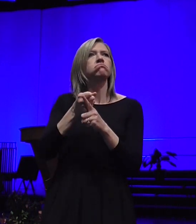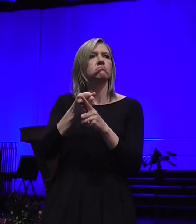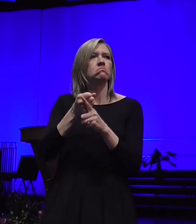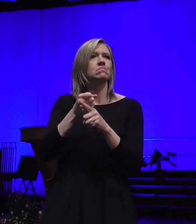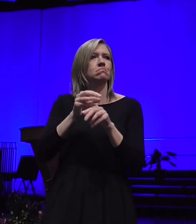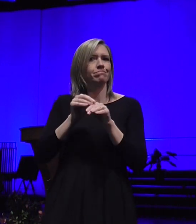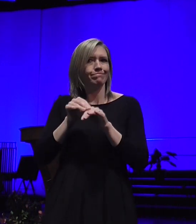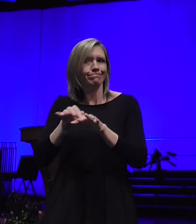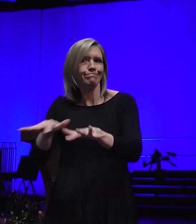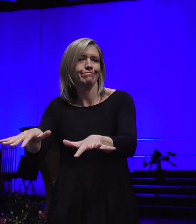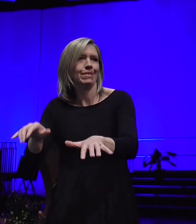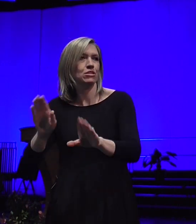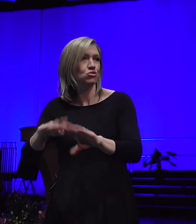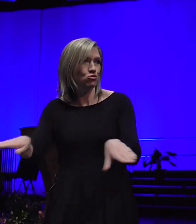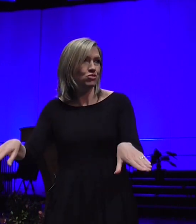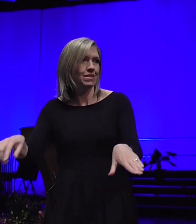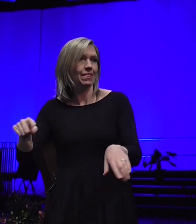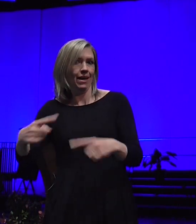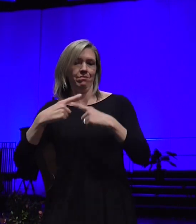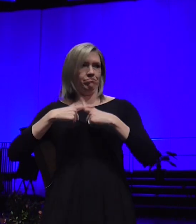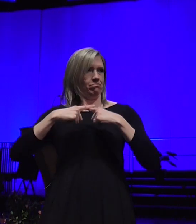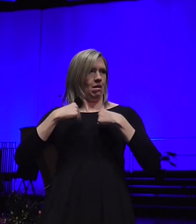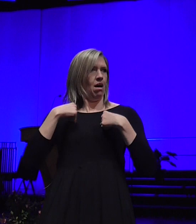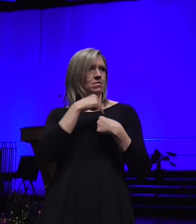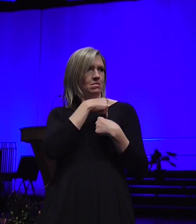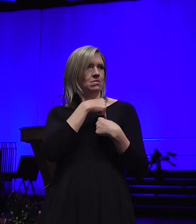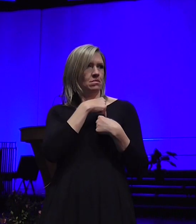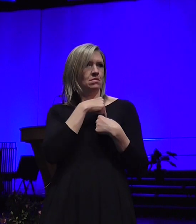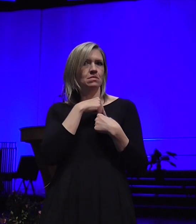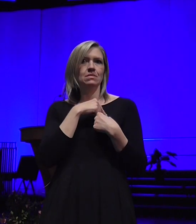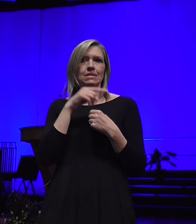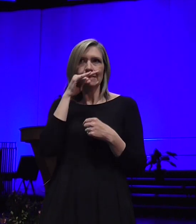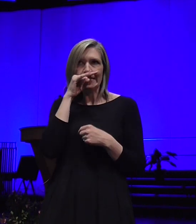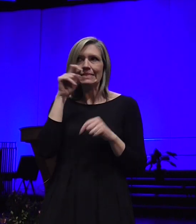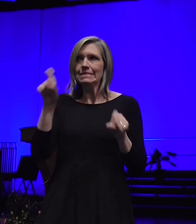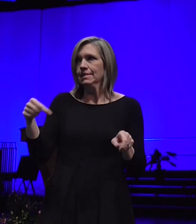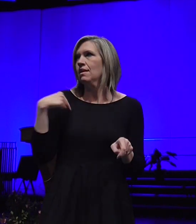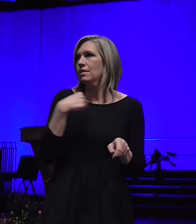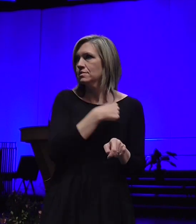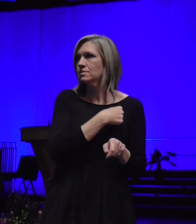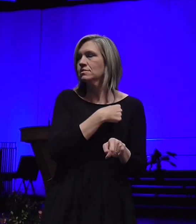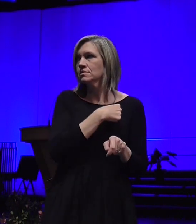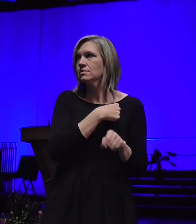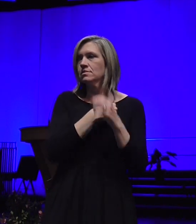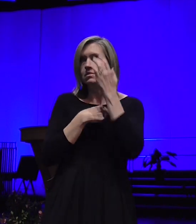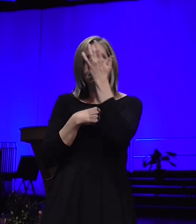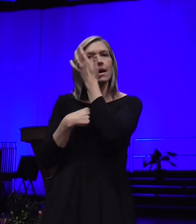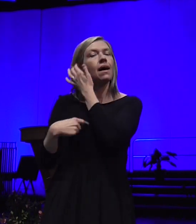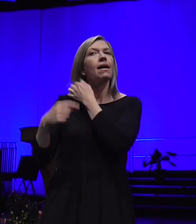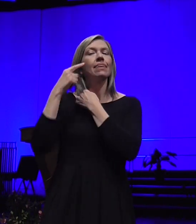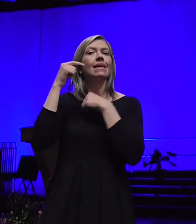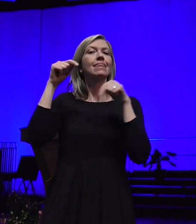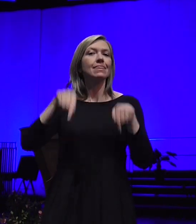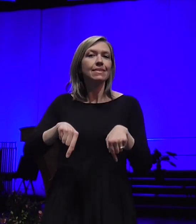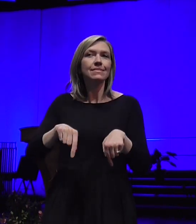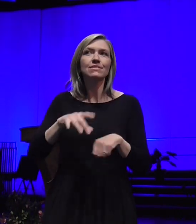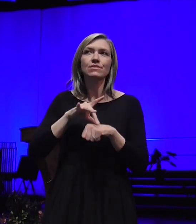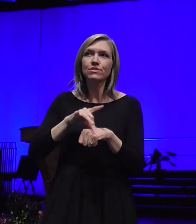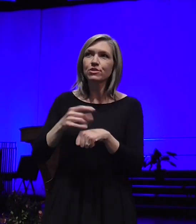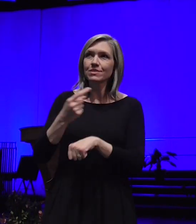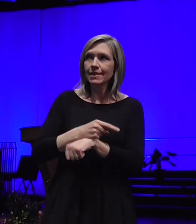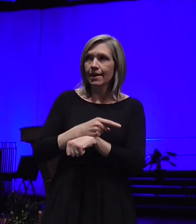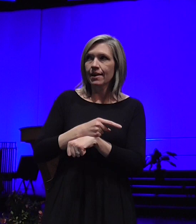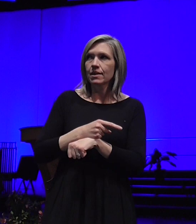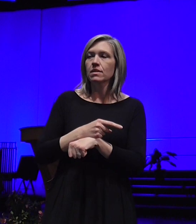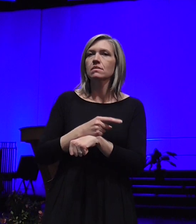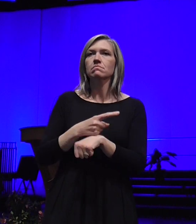going to leave them. And they're counting on us. They're counting on us. So I think this Earth Day, we're